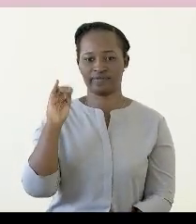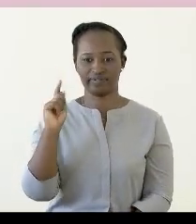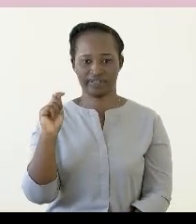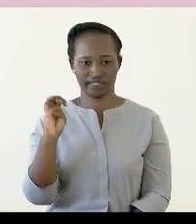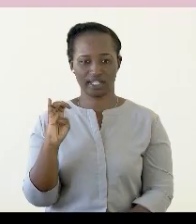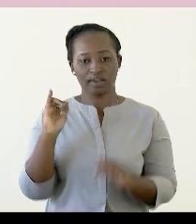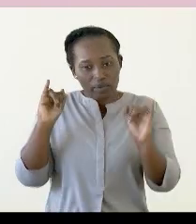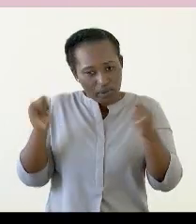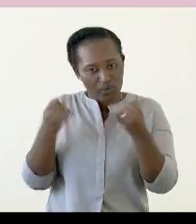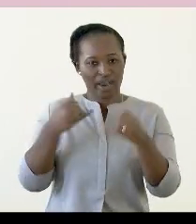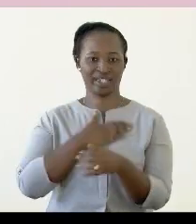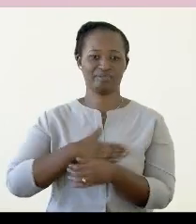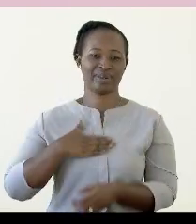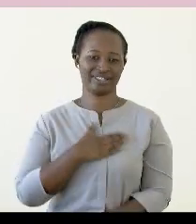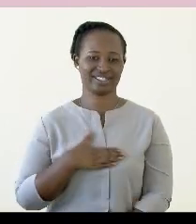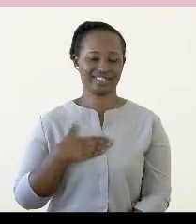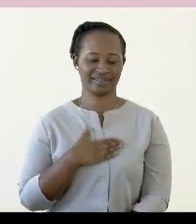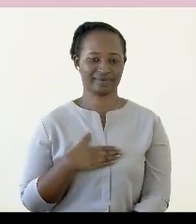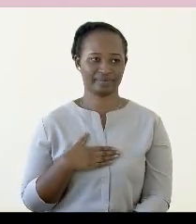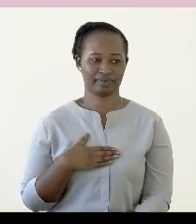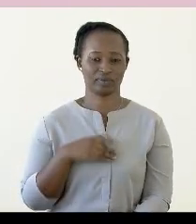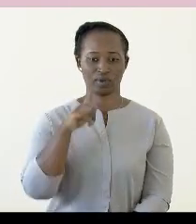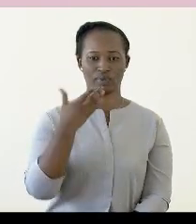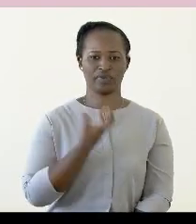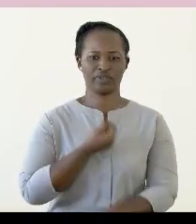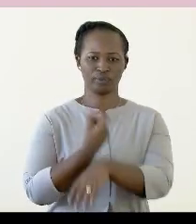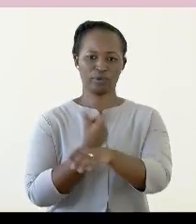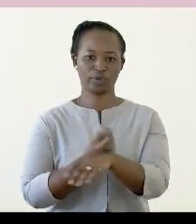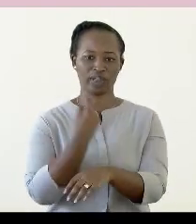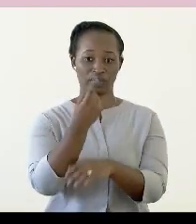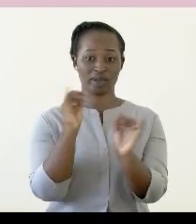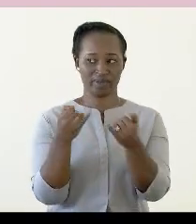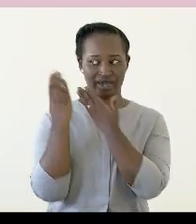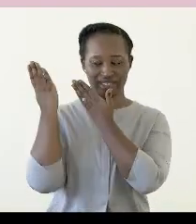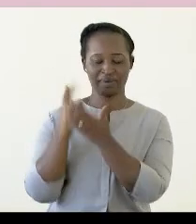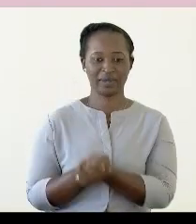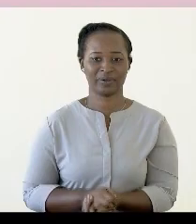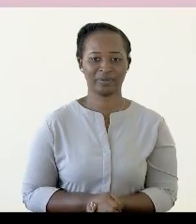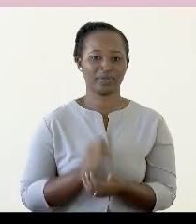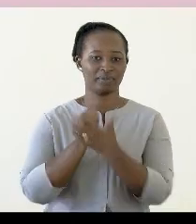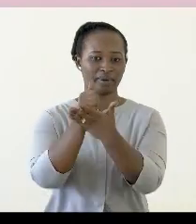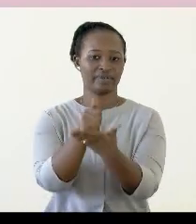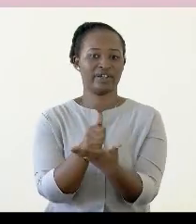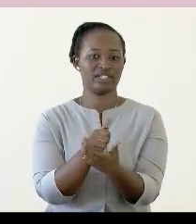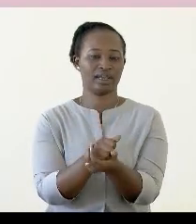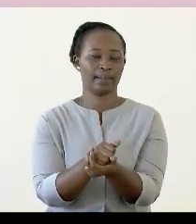Try them, please. You have 1 minute just to help you